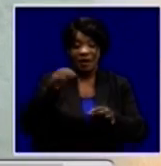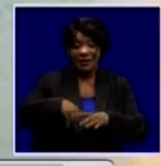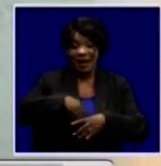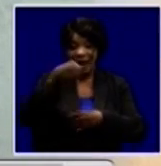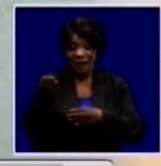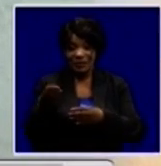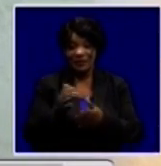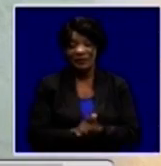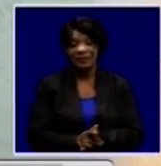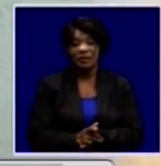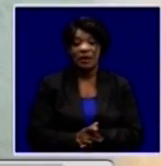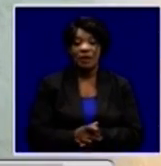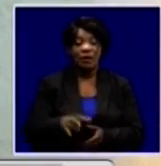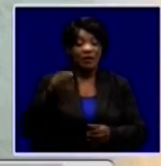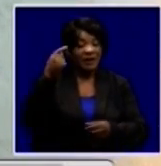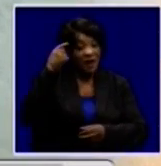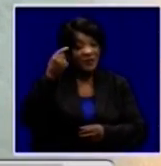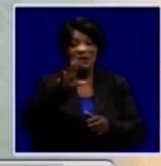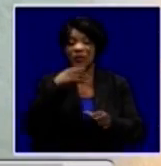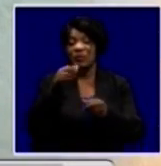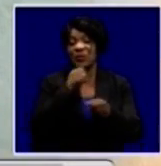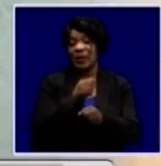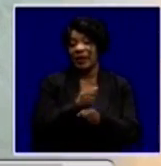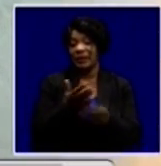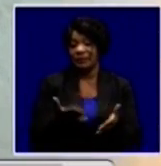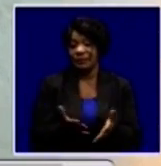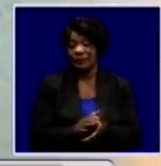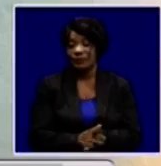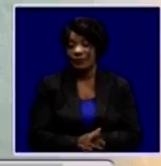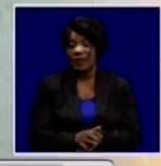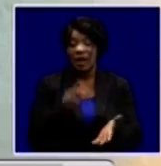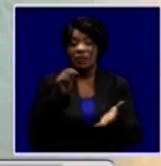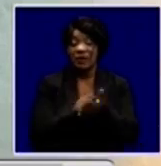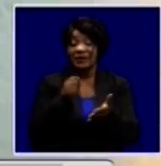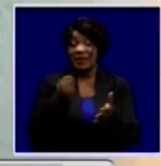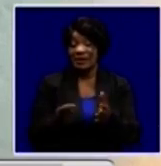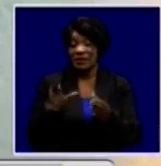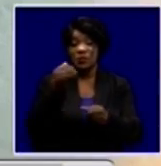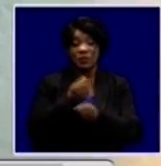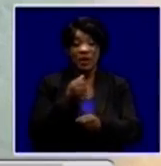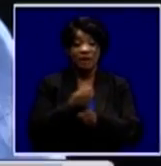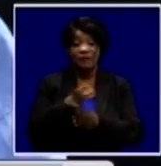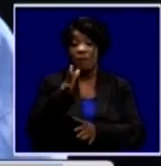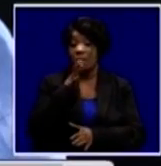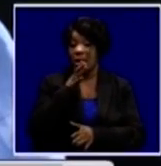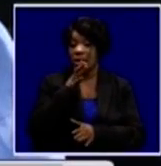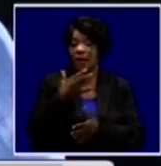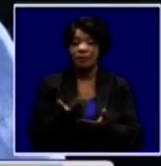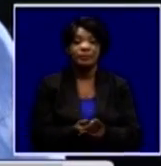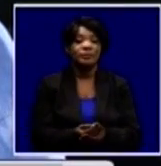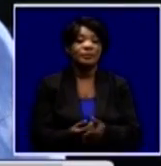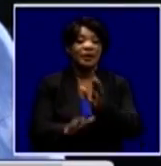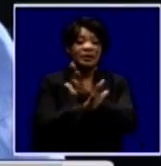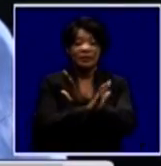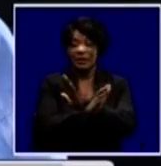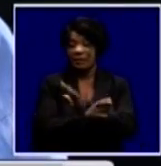the non-performing government agents that we entrusted in working for Mother Zambia. PCIP